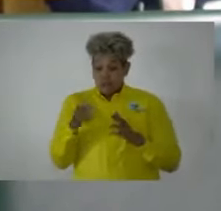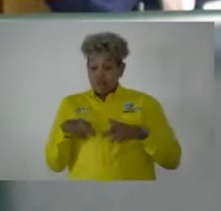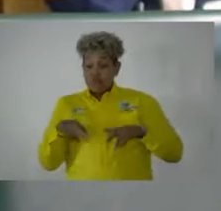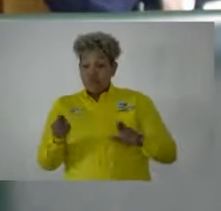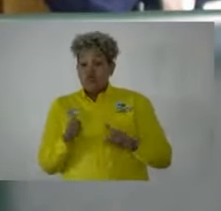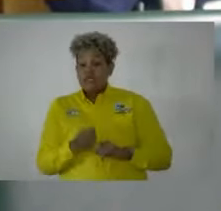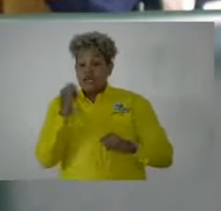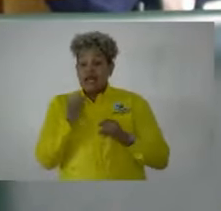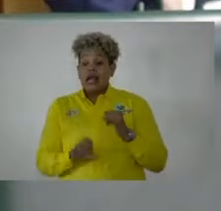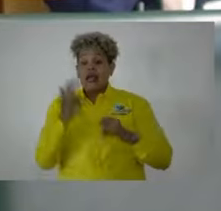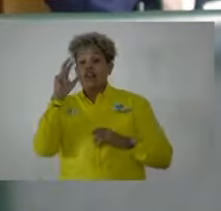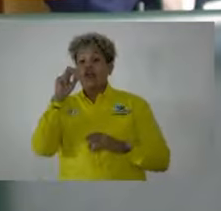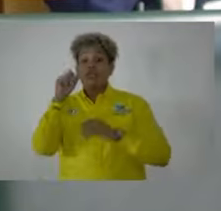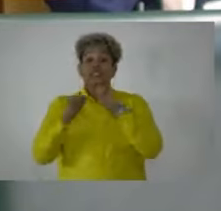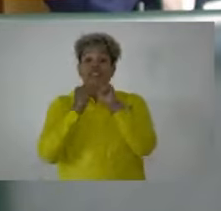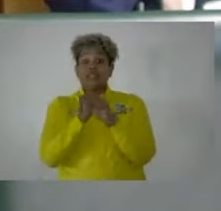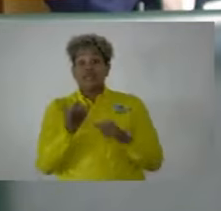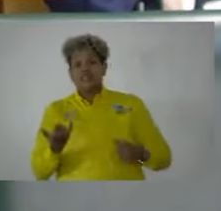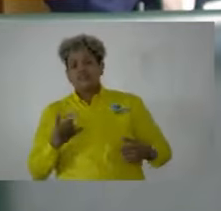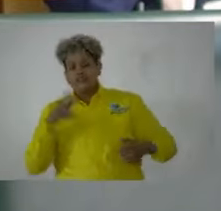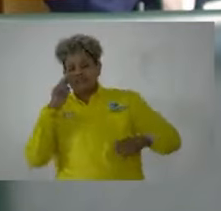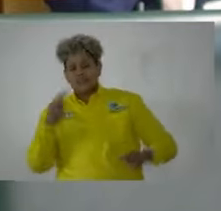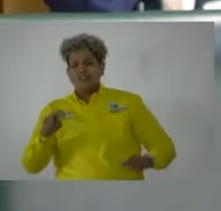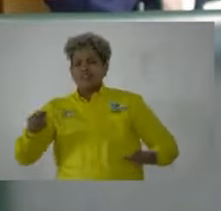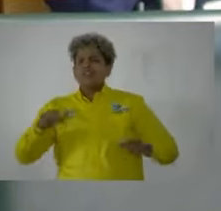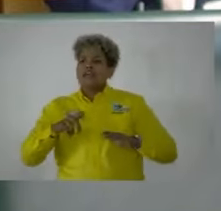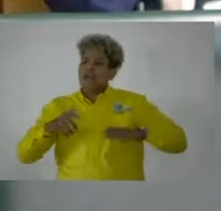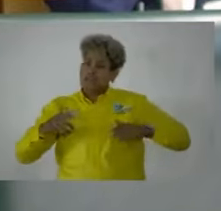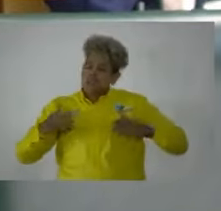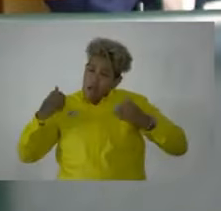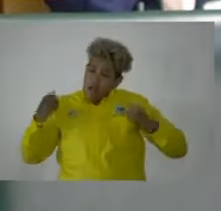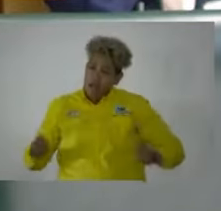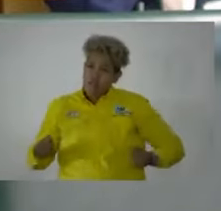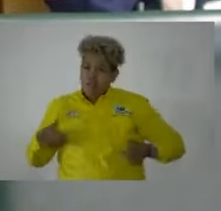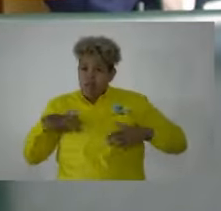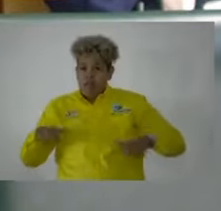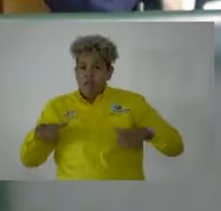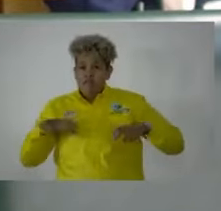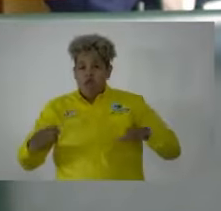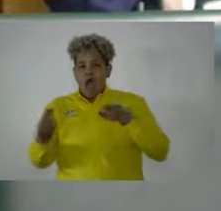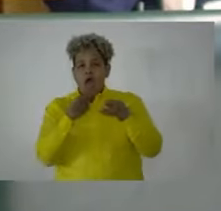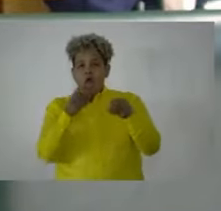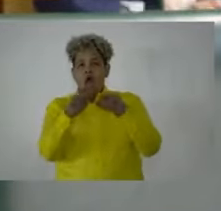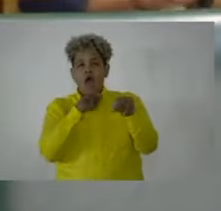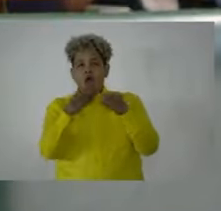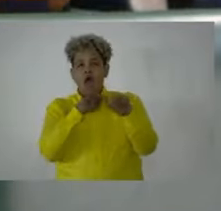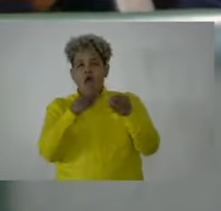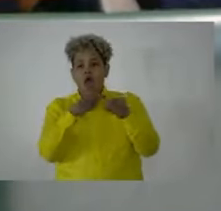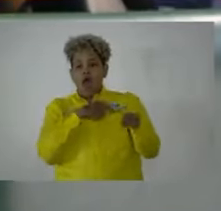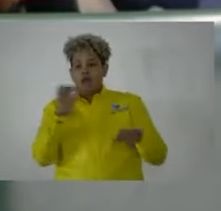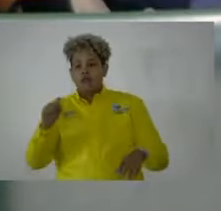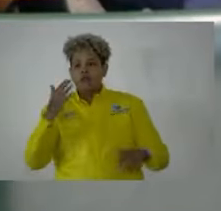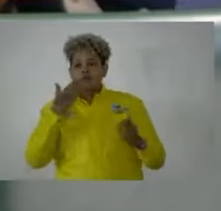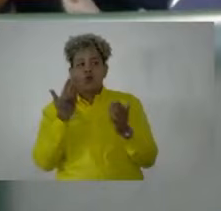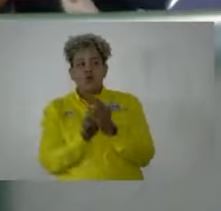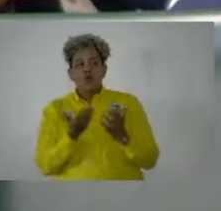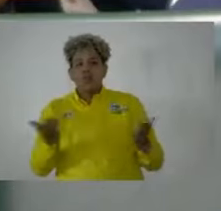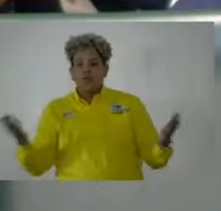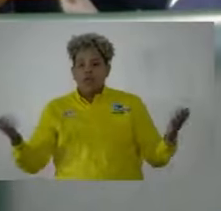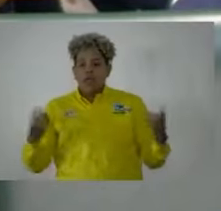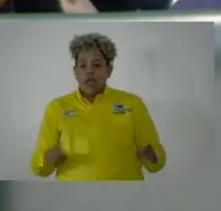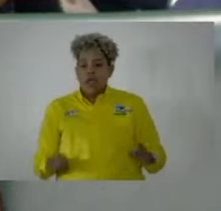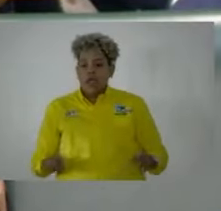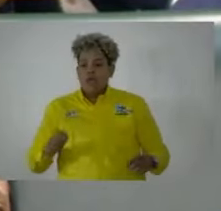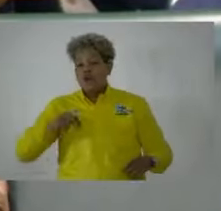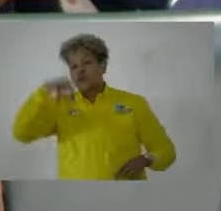The last 3 decades have witnessed significant investment in the development of highways. And that was a good thing. Absolutely.